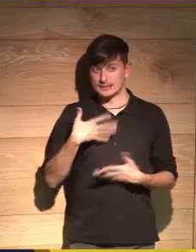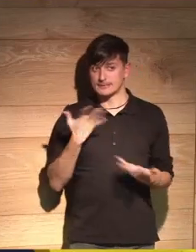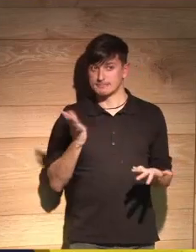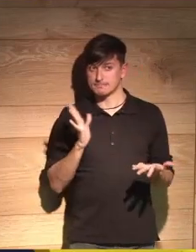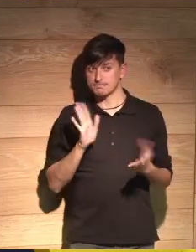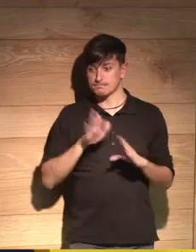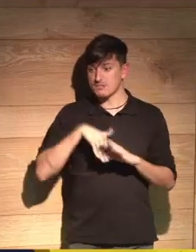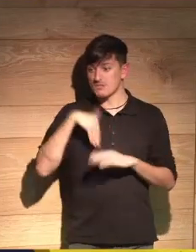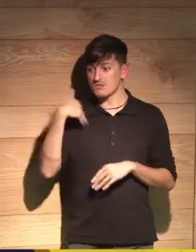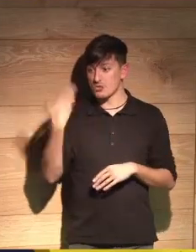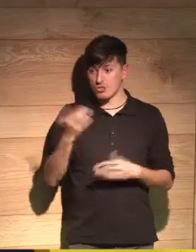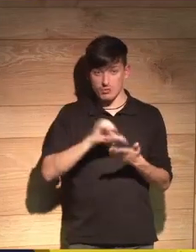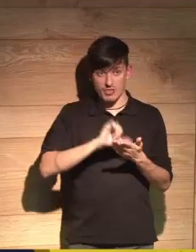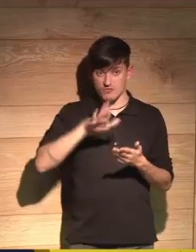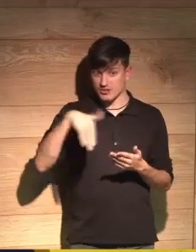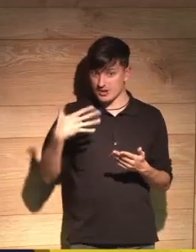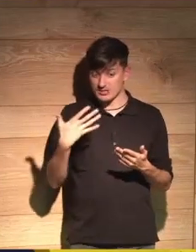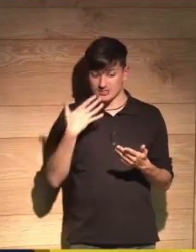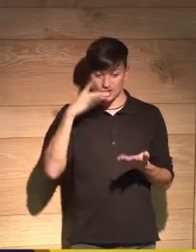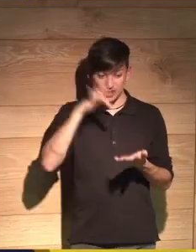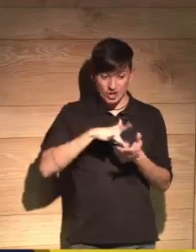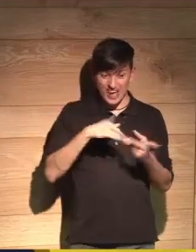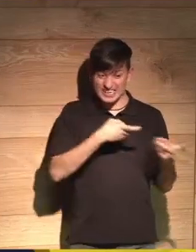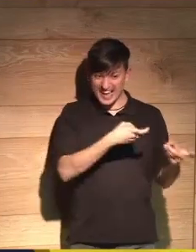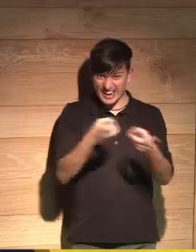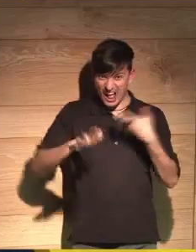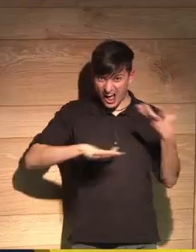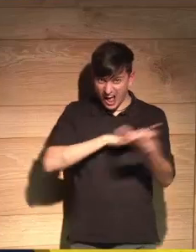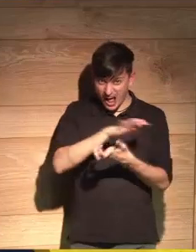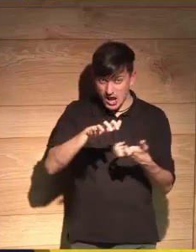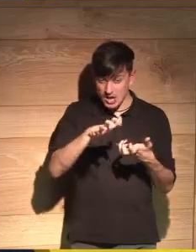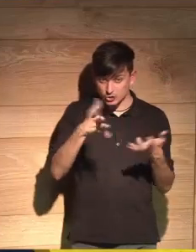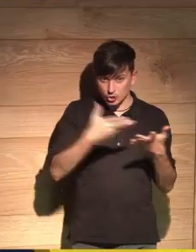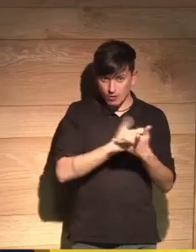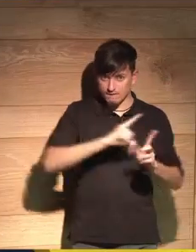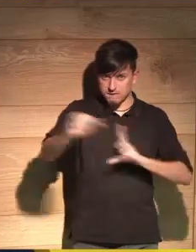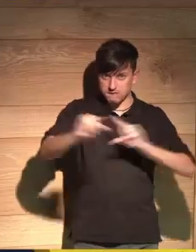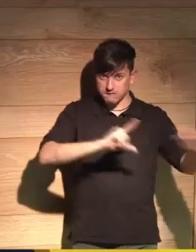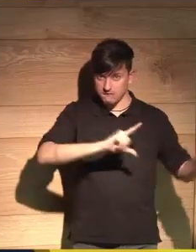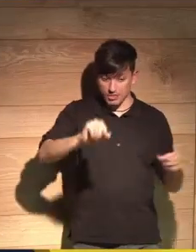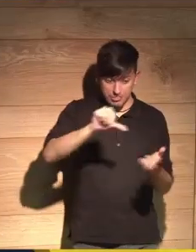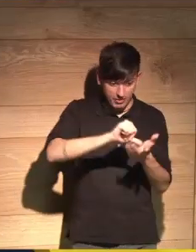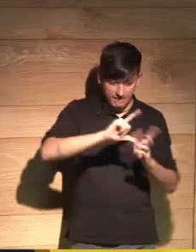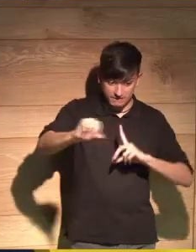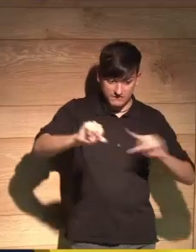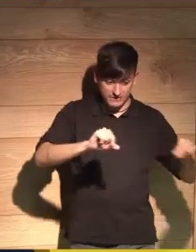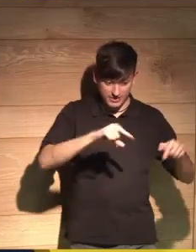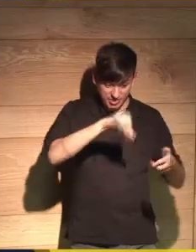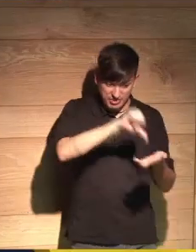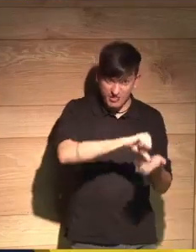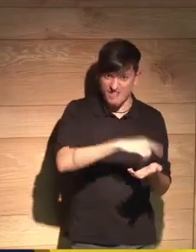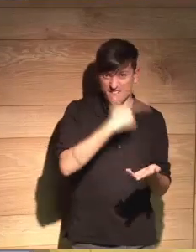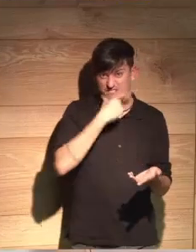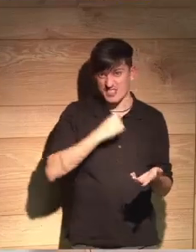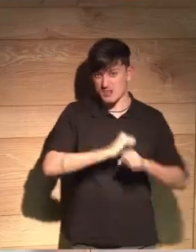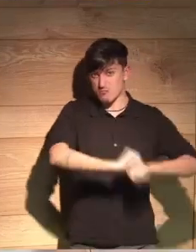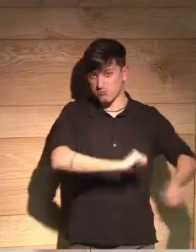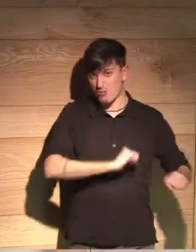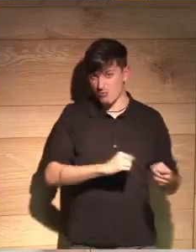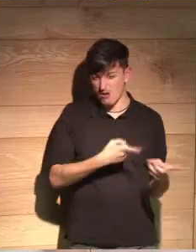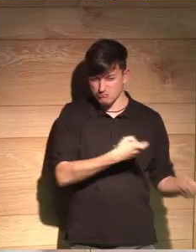There were problems to be out of the cities in the past. When, for example, there were wars, people left the cities because the cities can